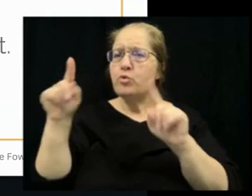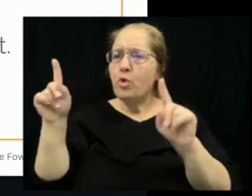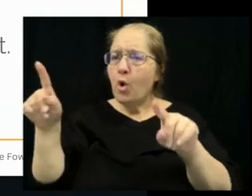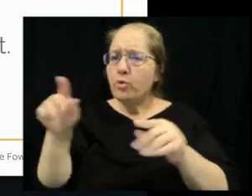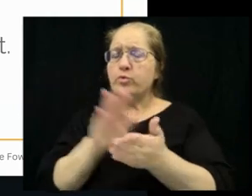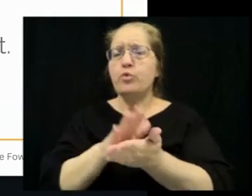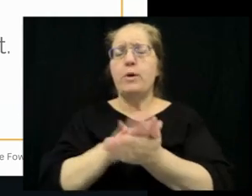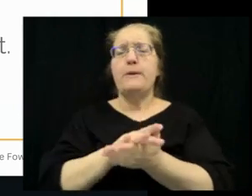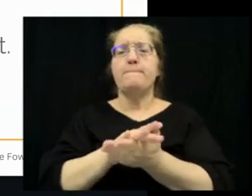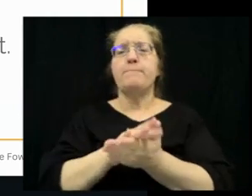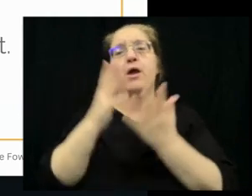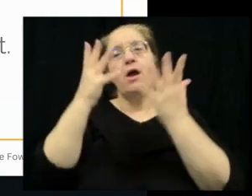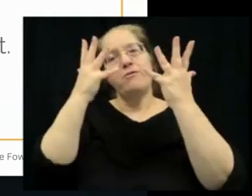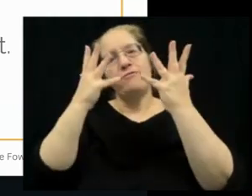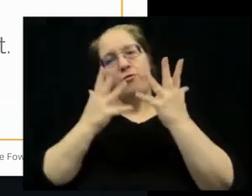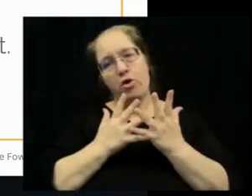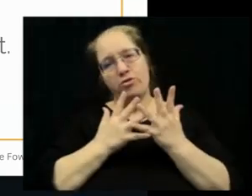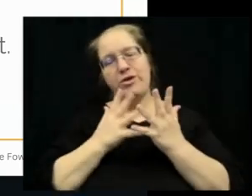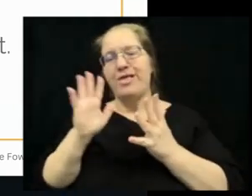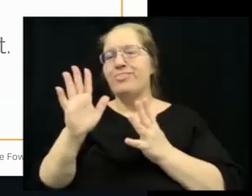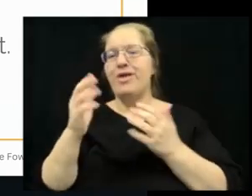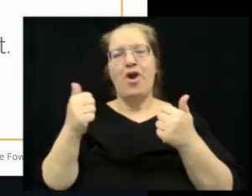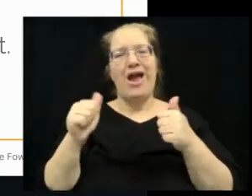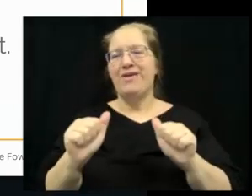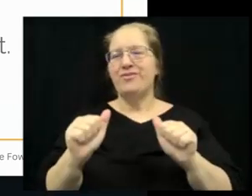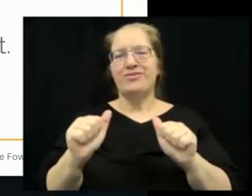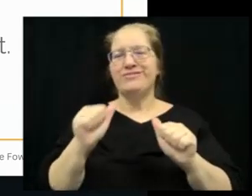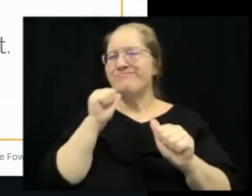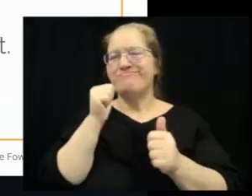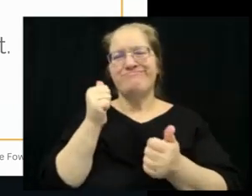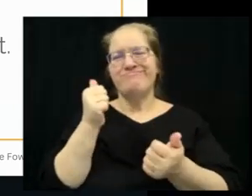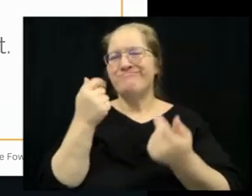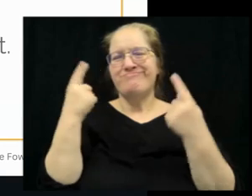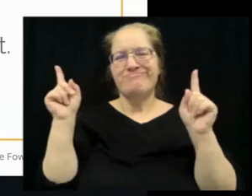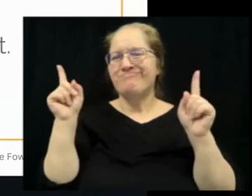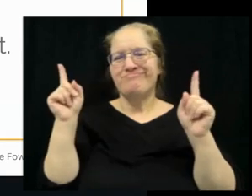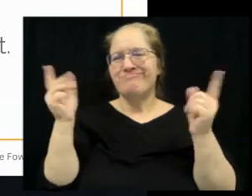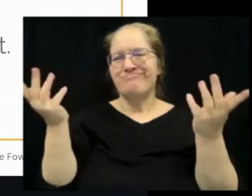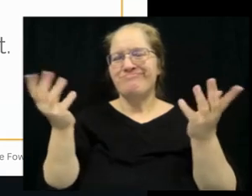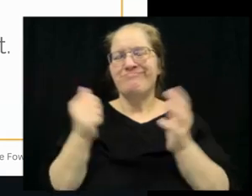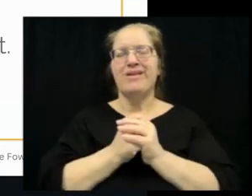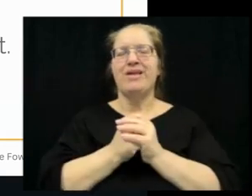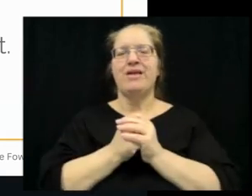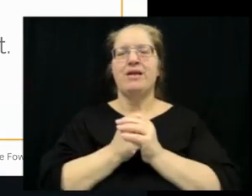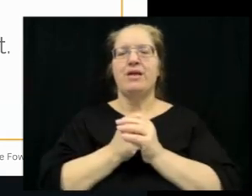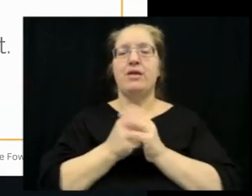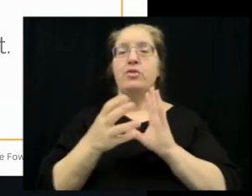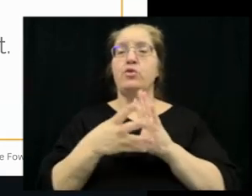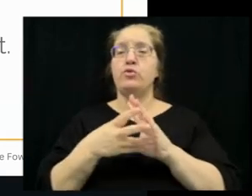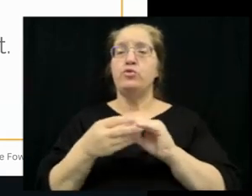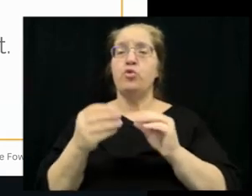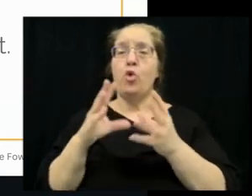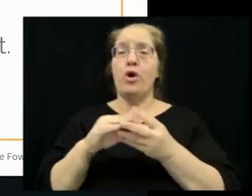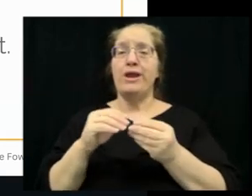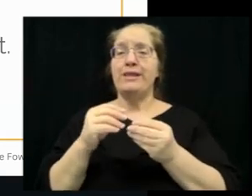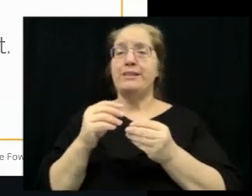school. Unfortunately, their efforts didn't move the bar much. The story the parents were